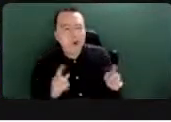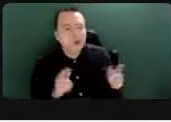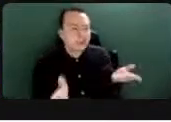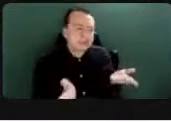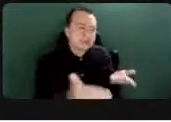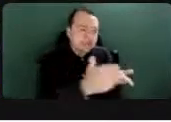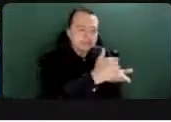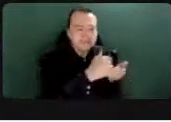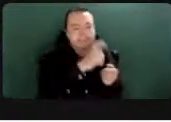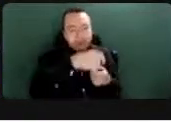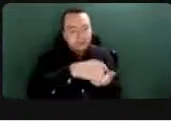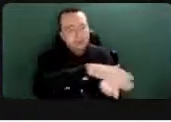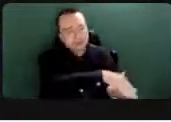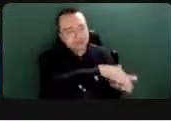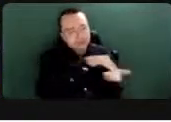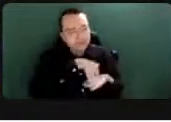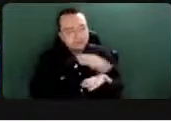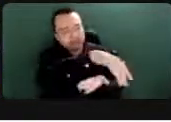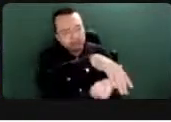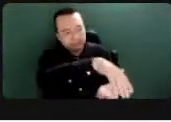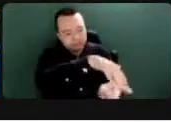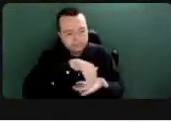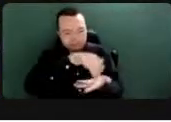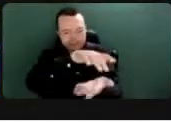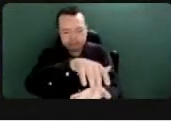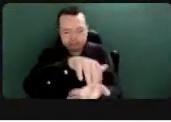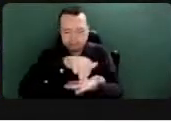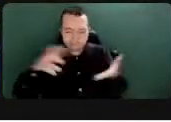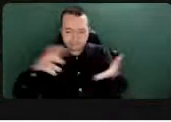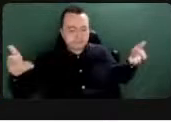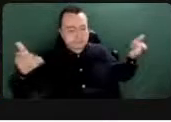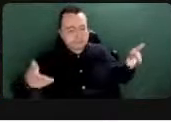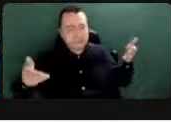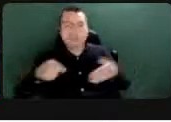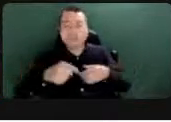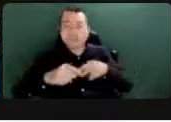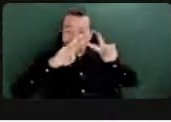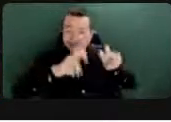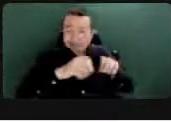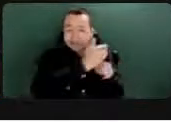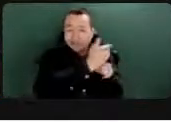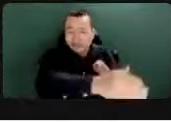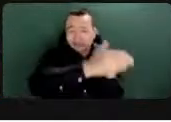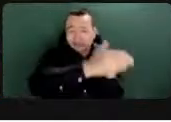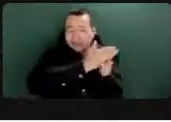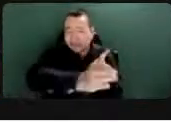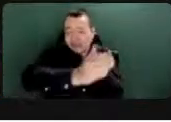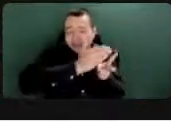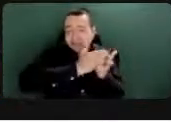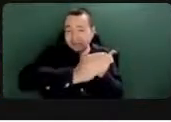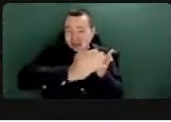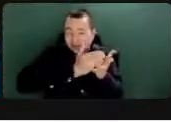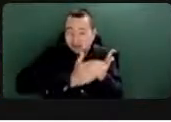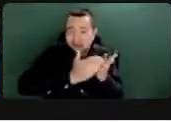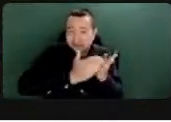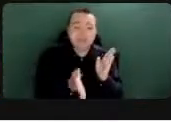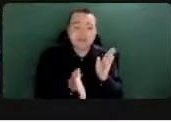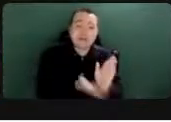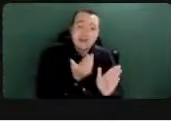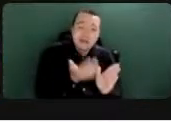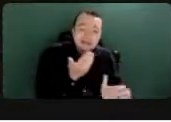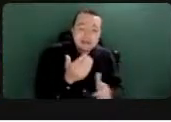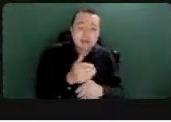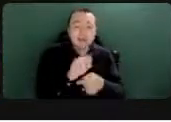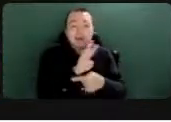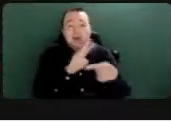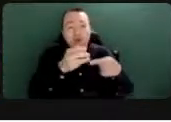then scattered across the literature in hundreds of journals, on hundreds of websites. And so the first step is to